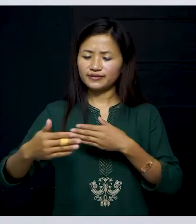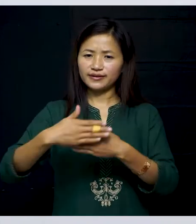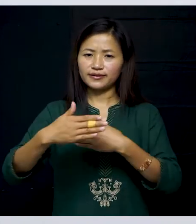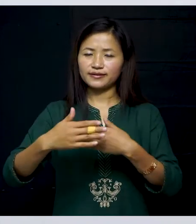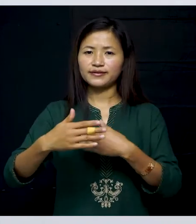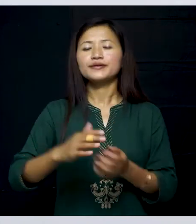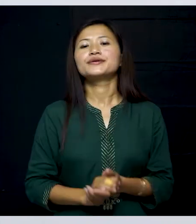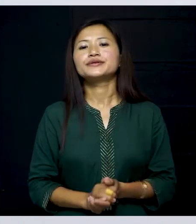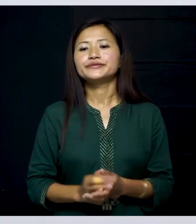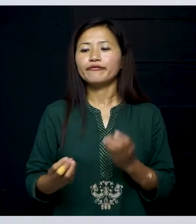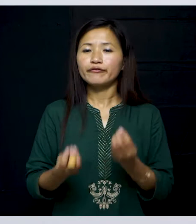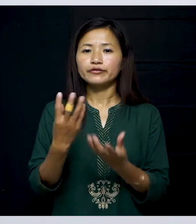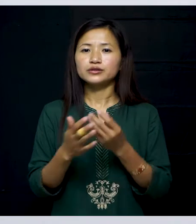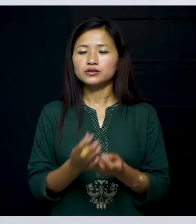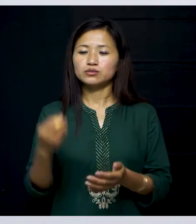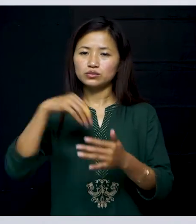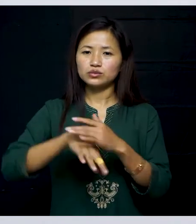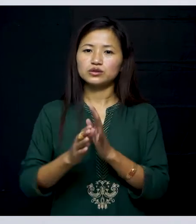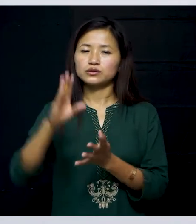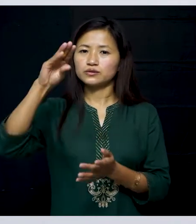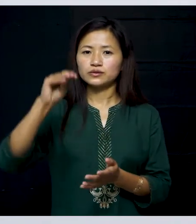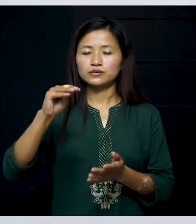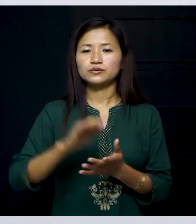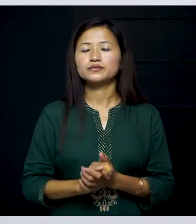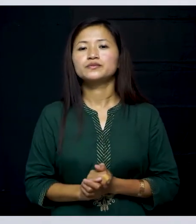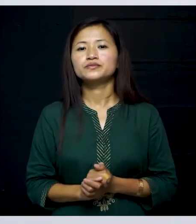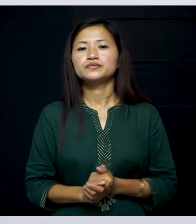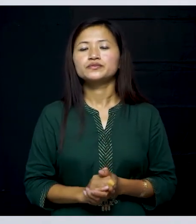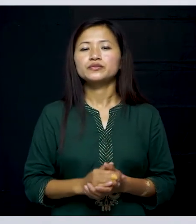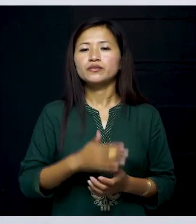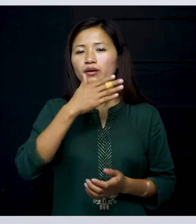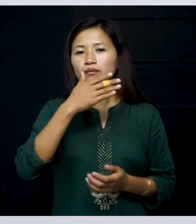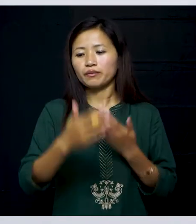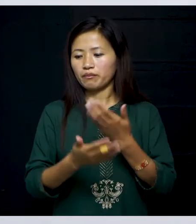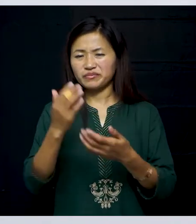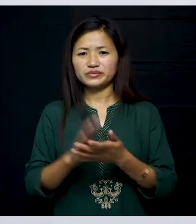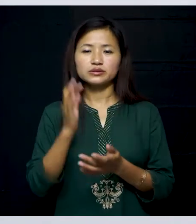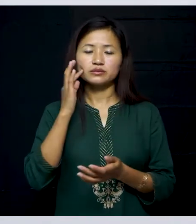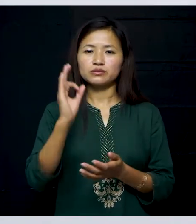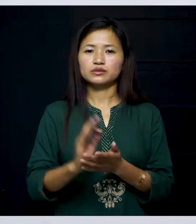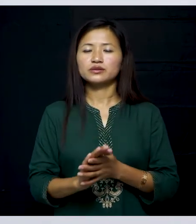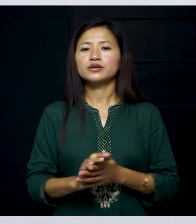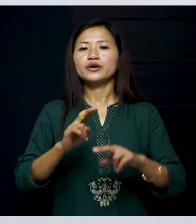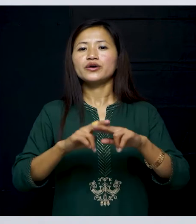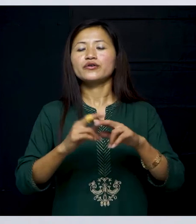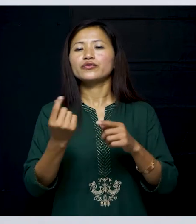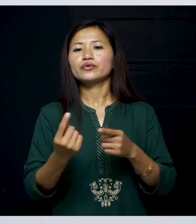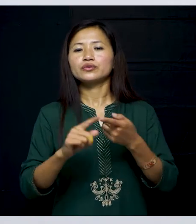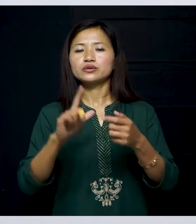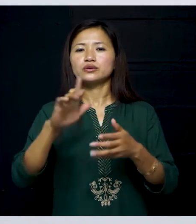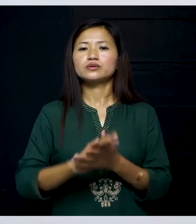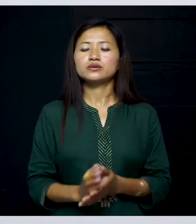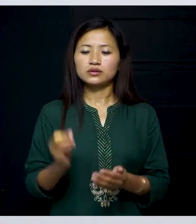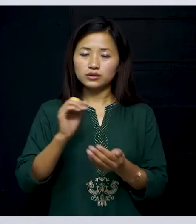off. And fuel, the last thing, and also one of the most important here, is fuel. If we know that if